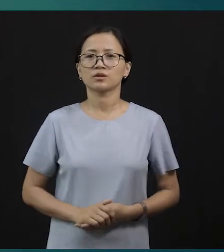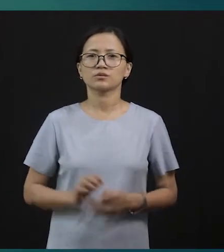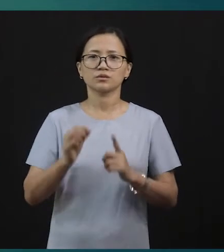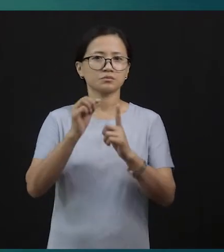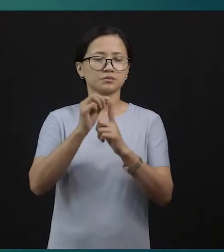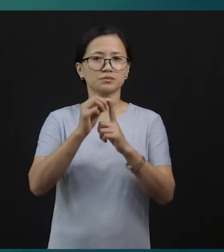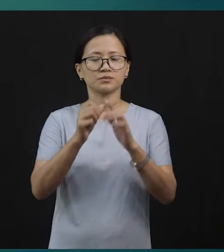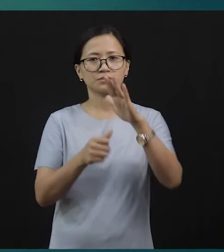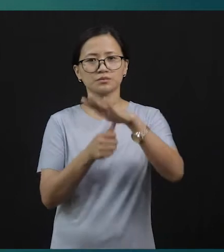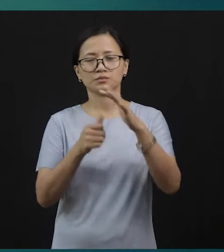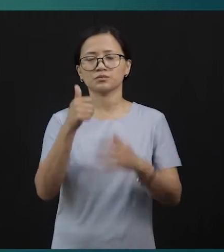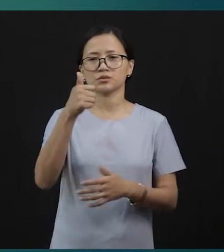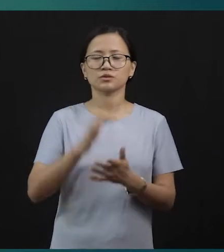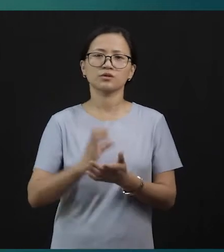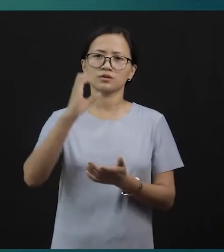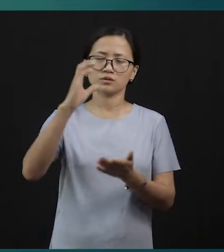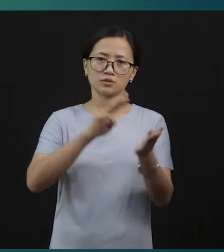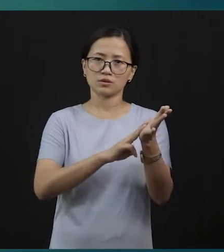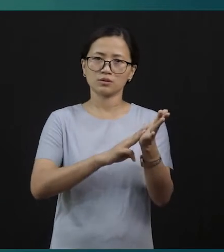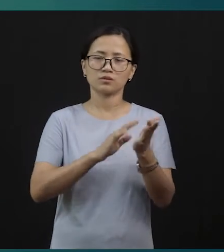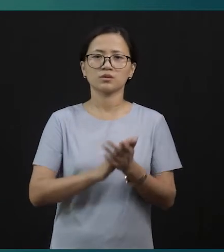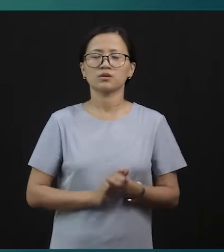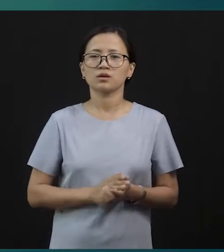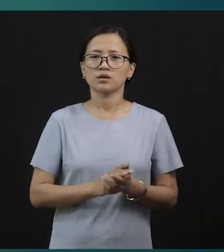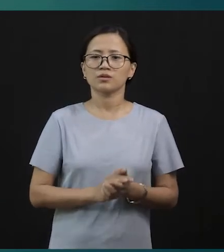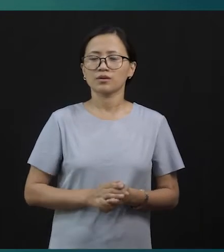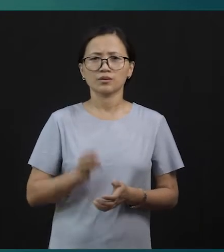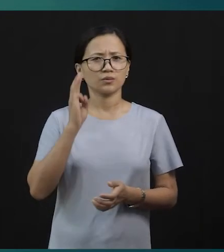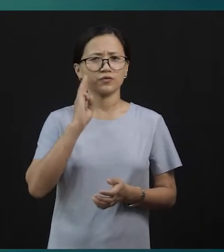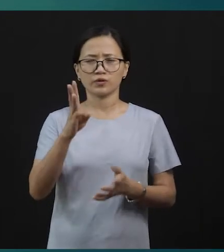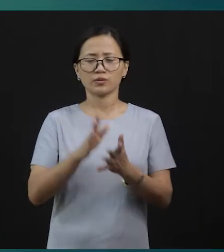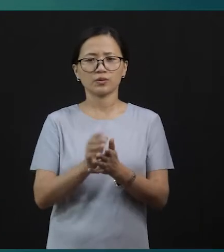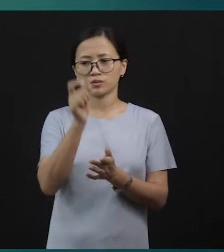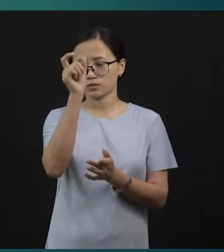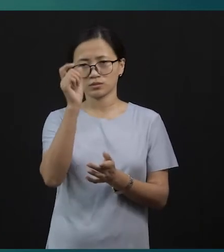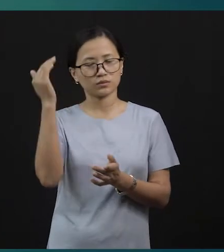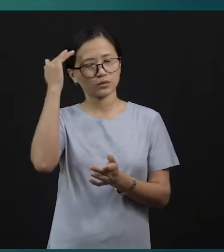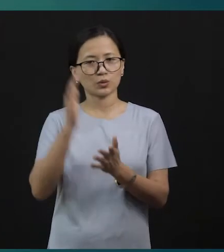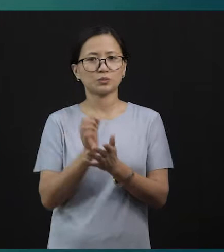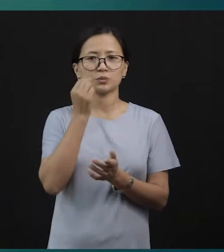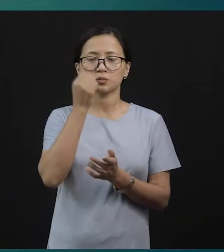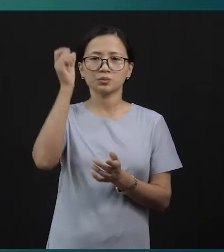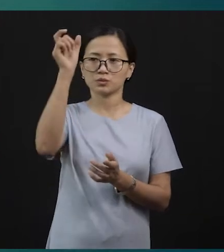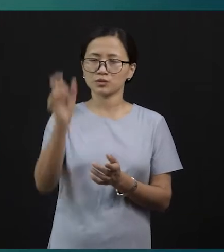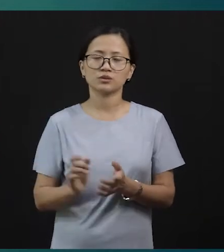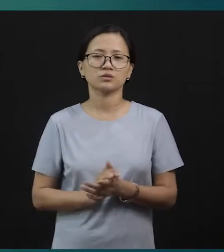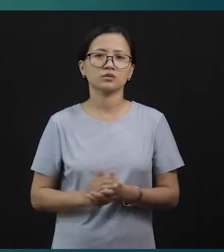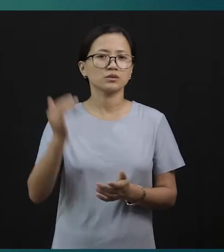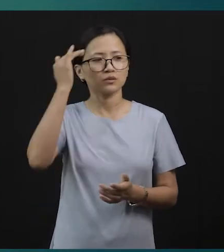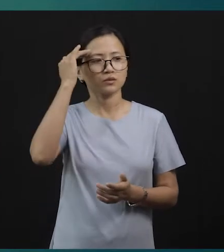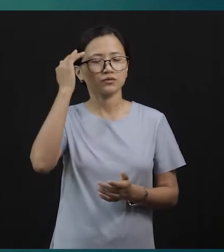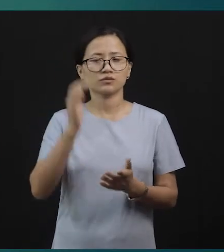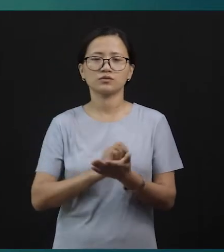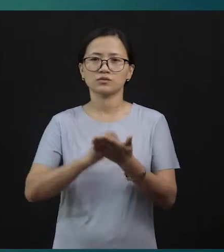President of India. You may become the Chief Minister, or you may become a very well-known person. By the time people will come looking for your diaries